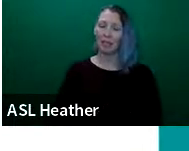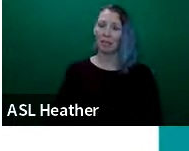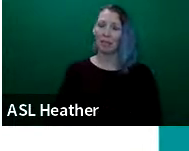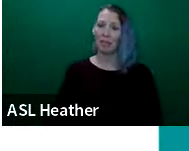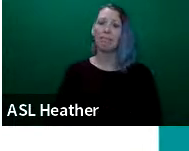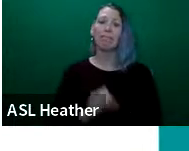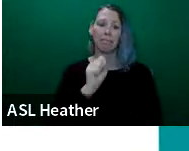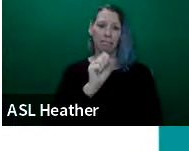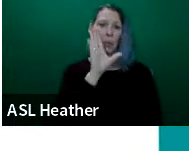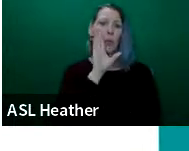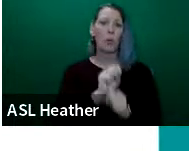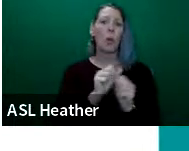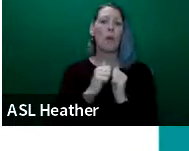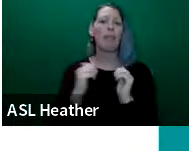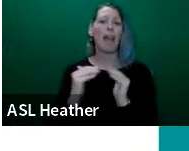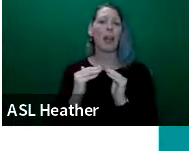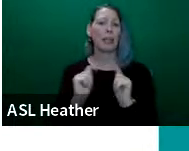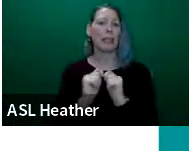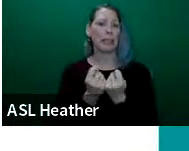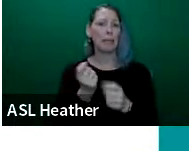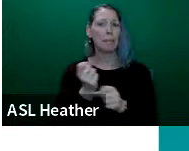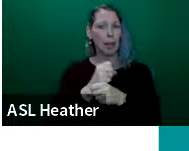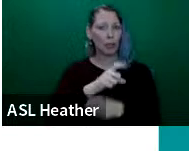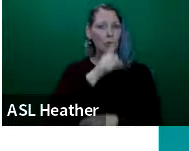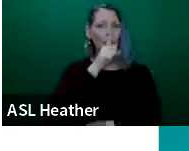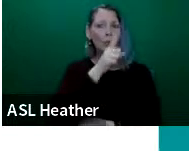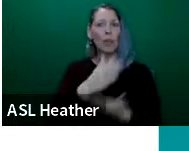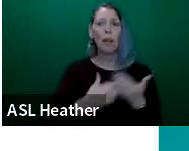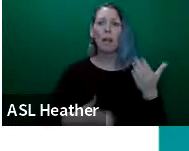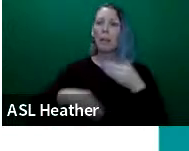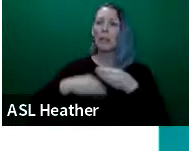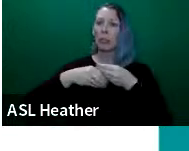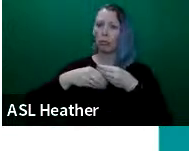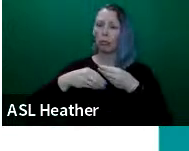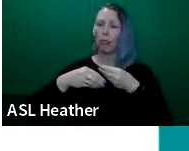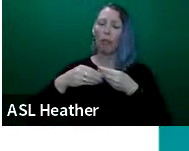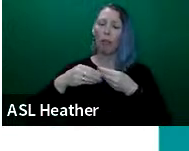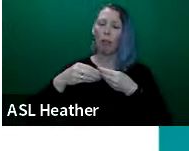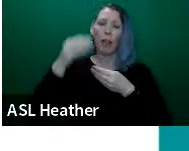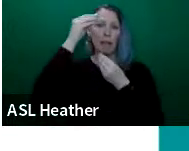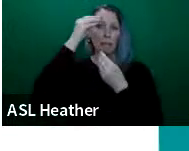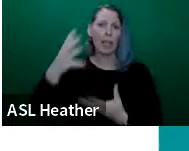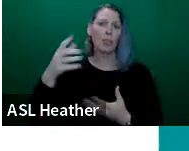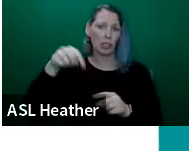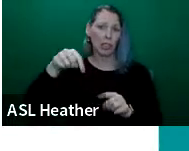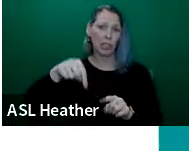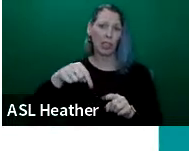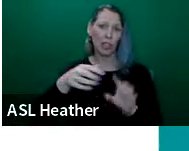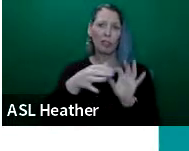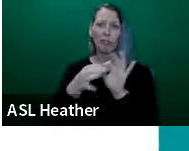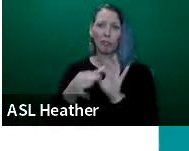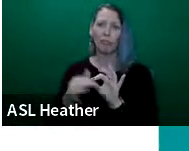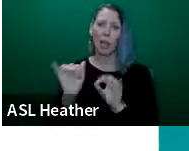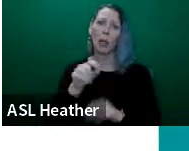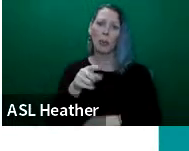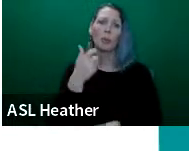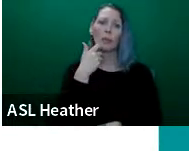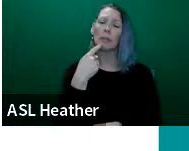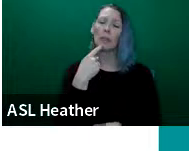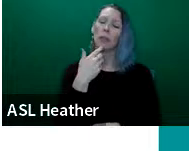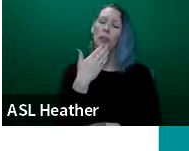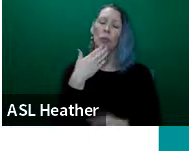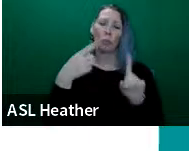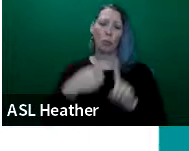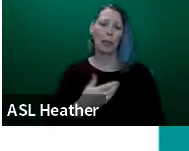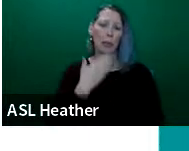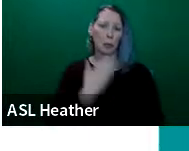I will work with the equity team to make sure we get some additional information in here as you're kind of highlighting. Those are good points. So thank